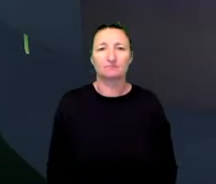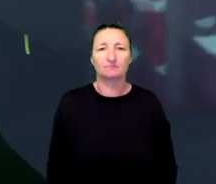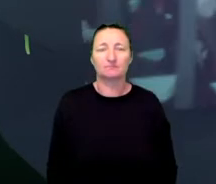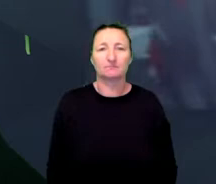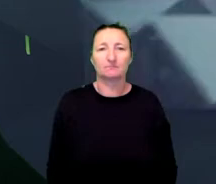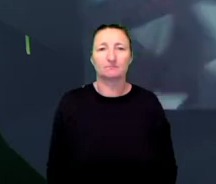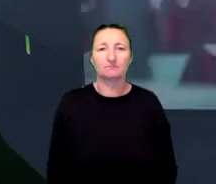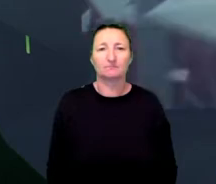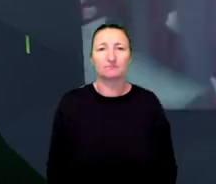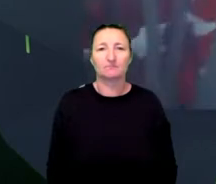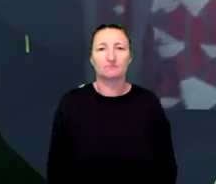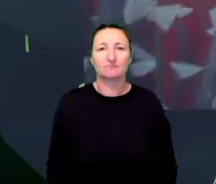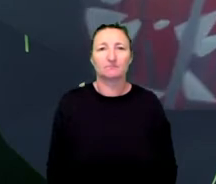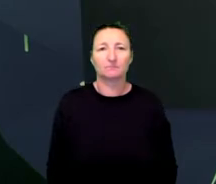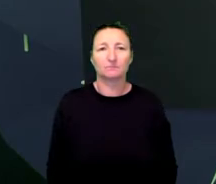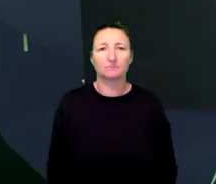So,